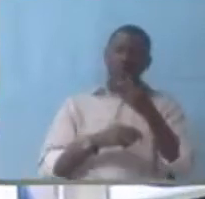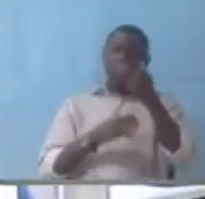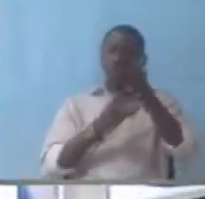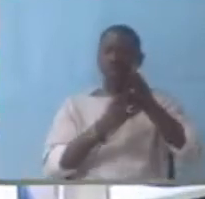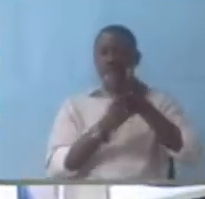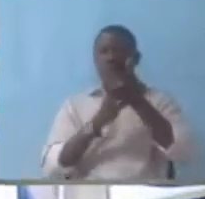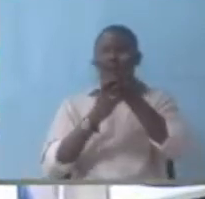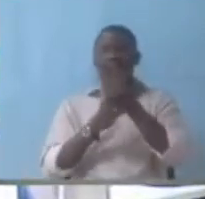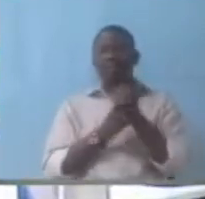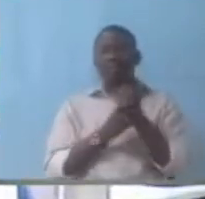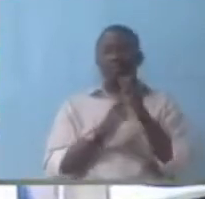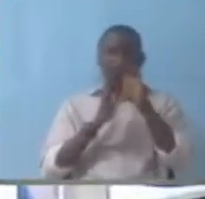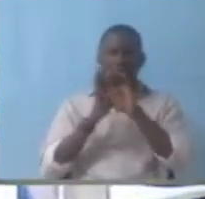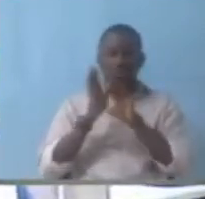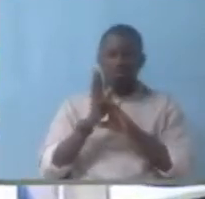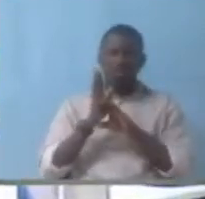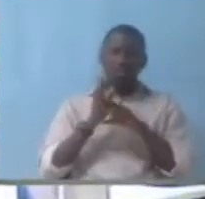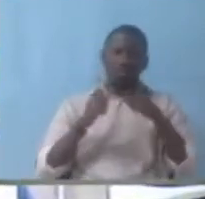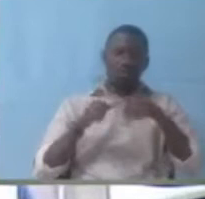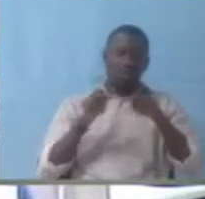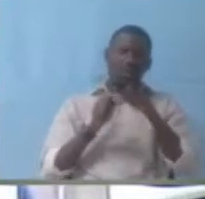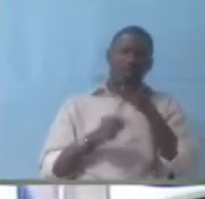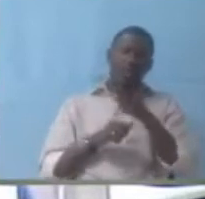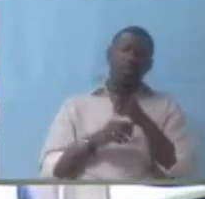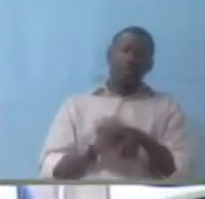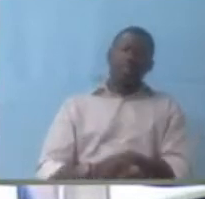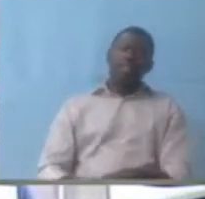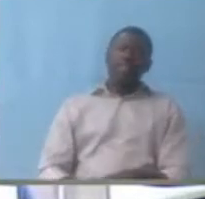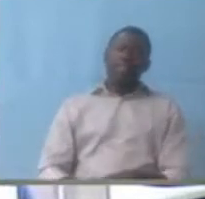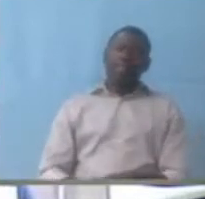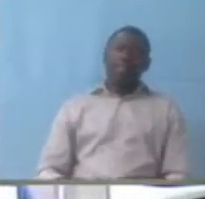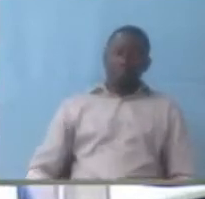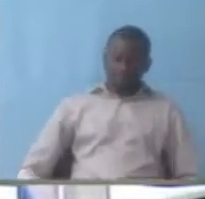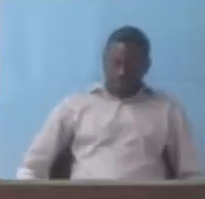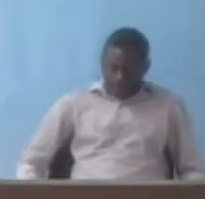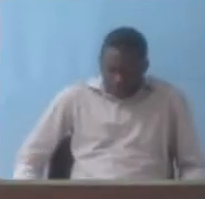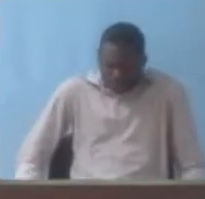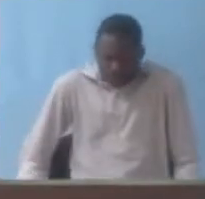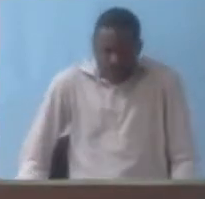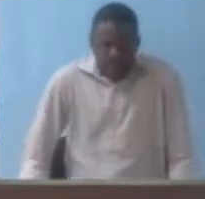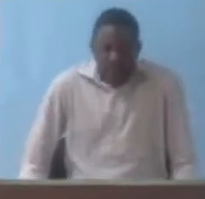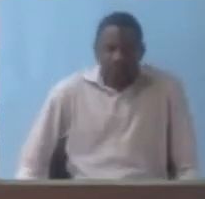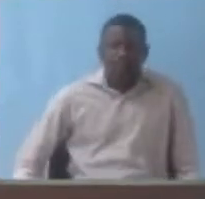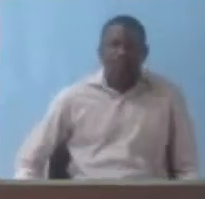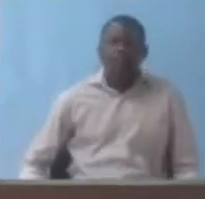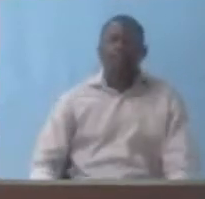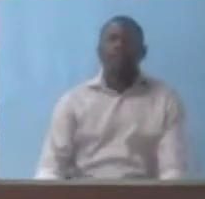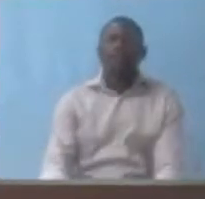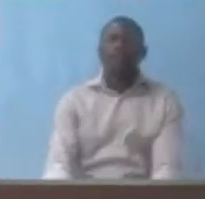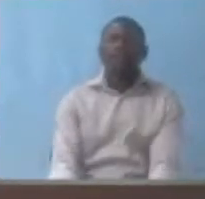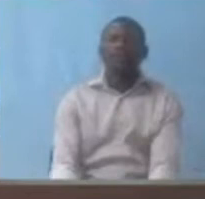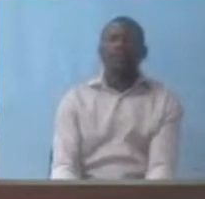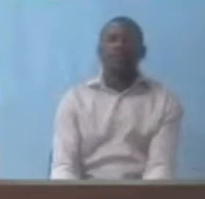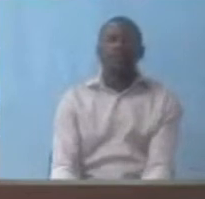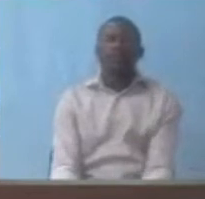1970 constitution. Anin kanna kuma kango bambandi ka foko decree number 1 among hadama ya nyanto la kunyalu